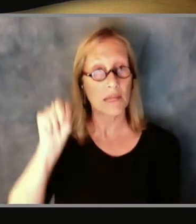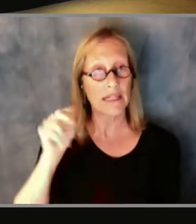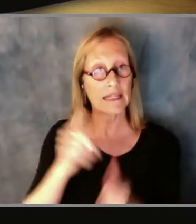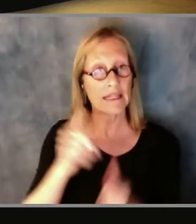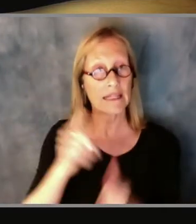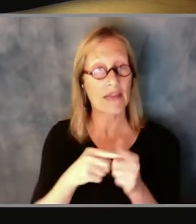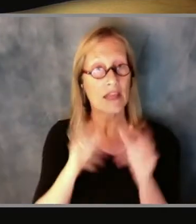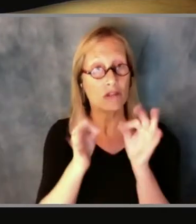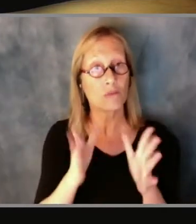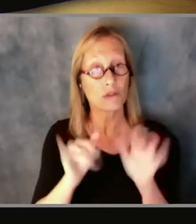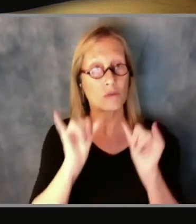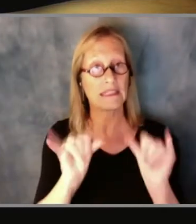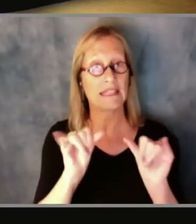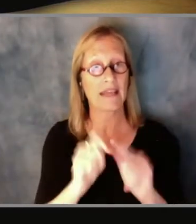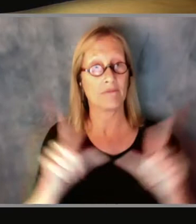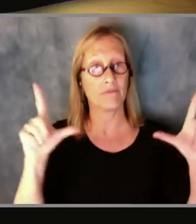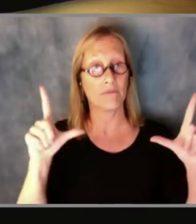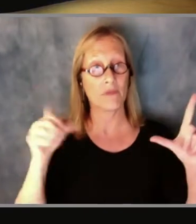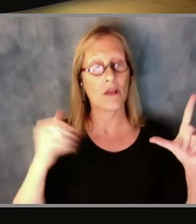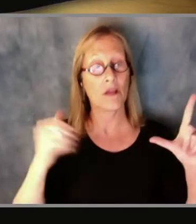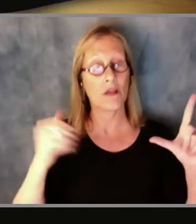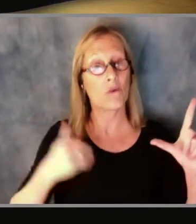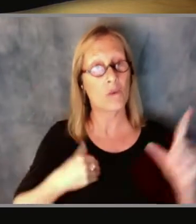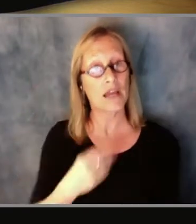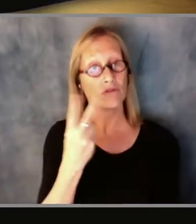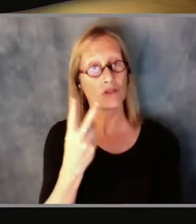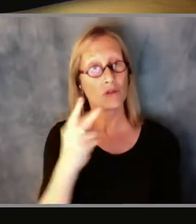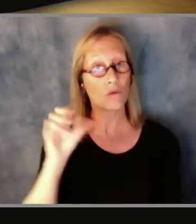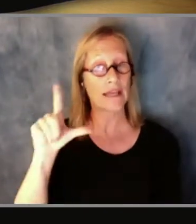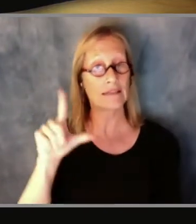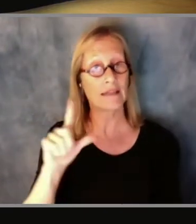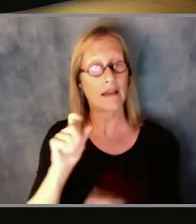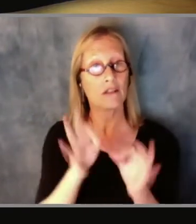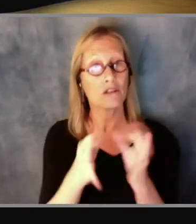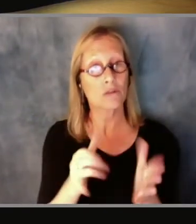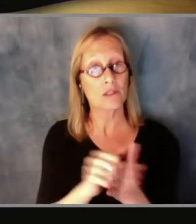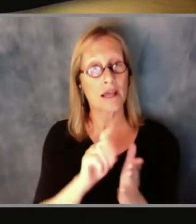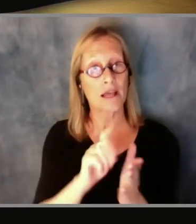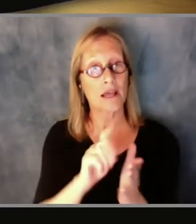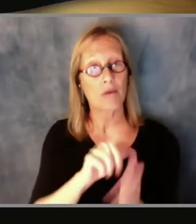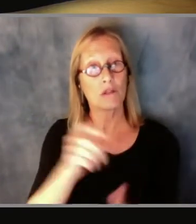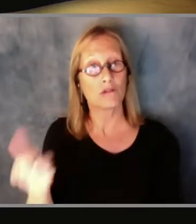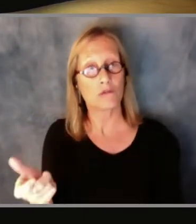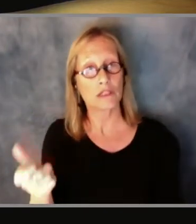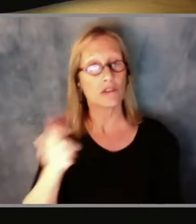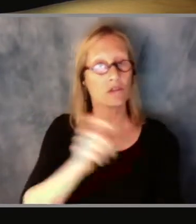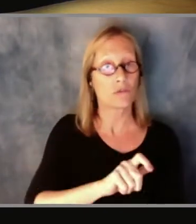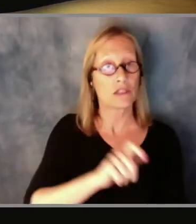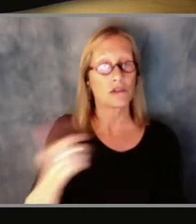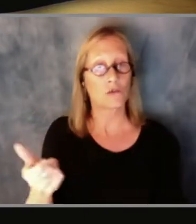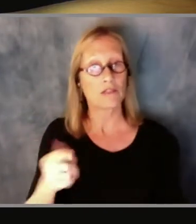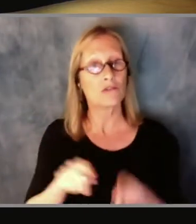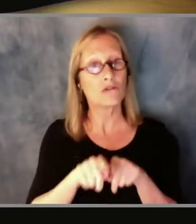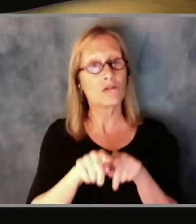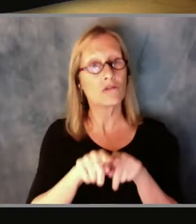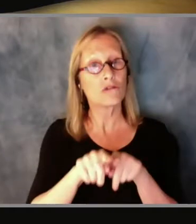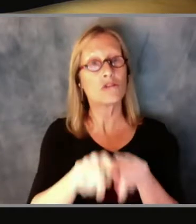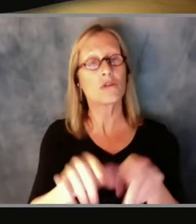2 ASL interpreters who will switch throughout the forum. You will need to repin after the